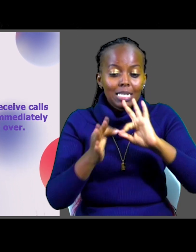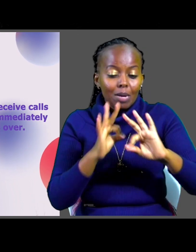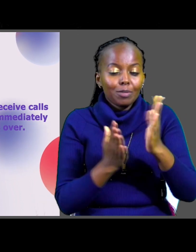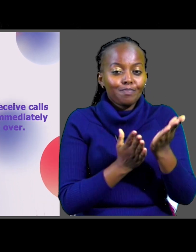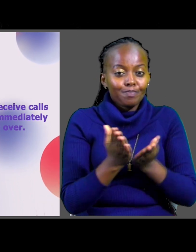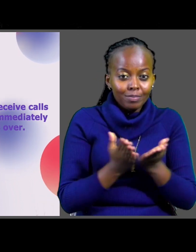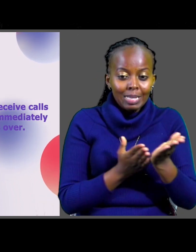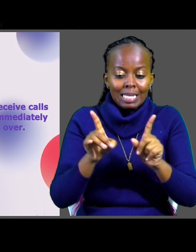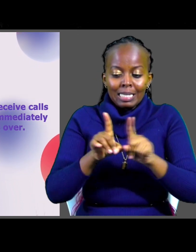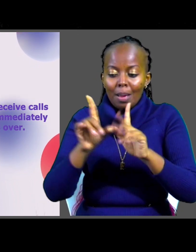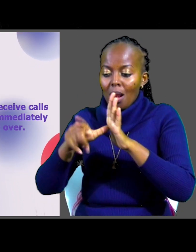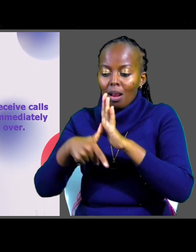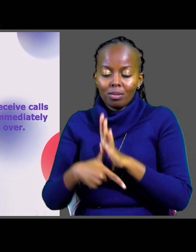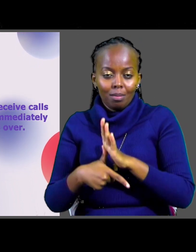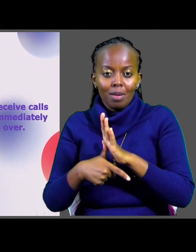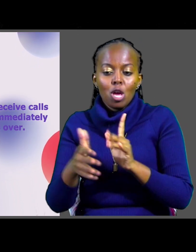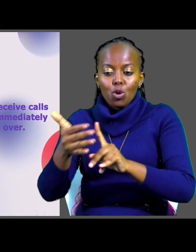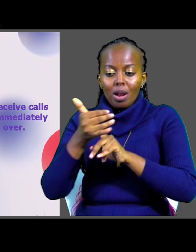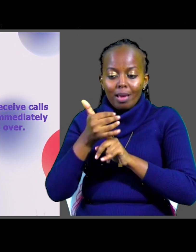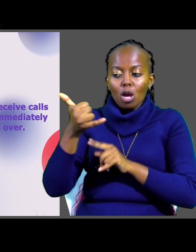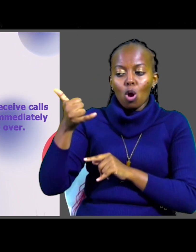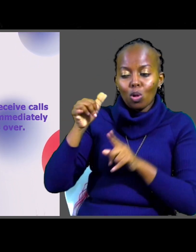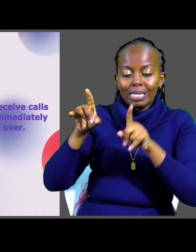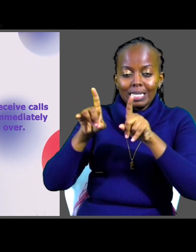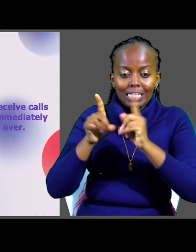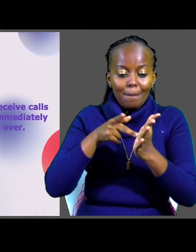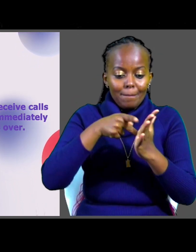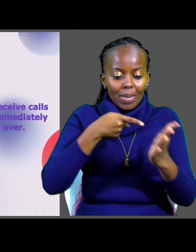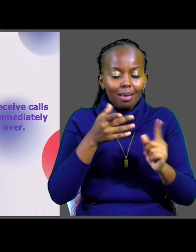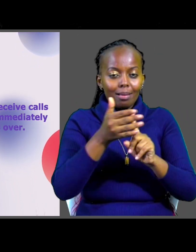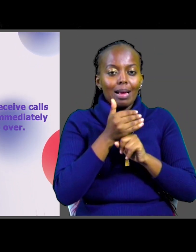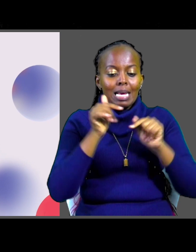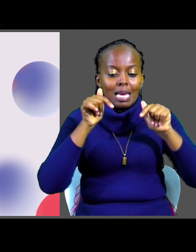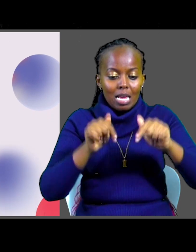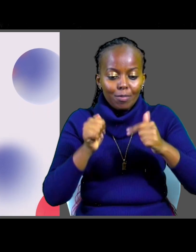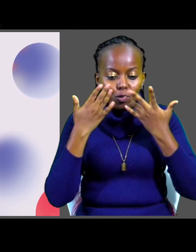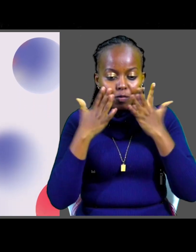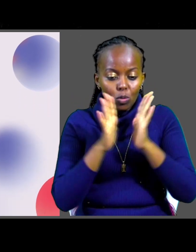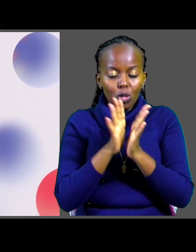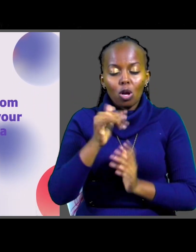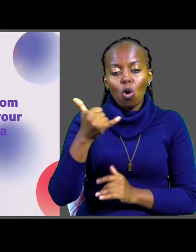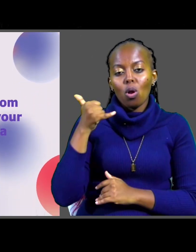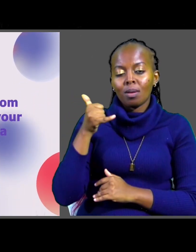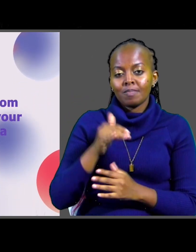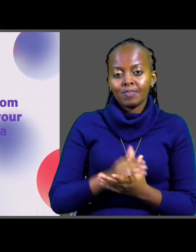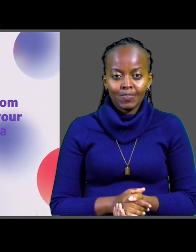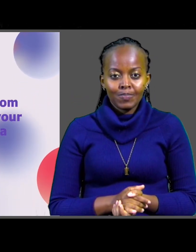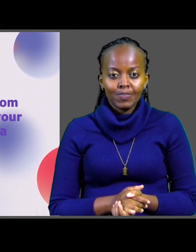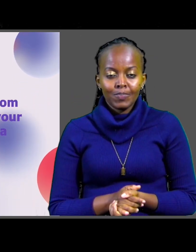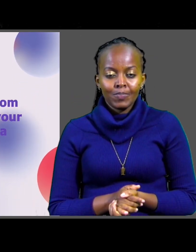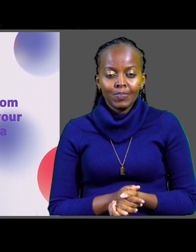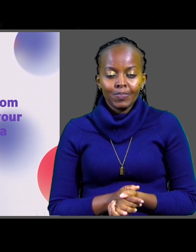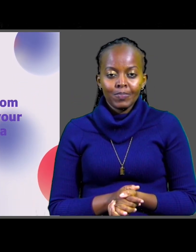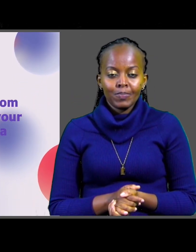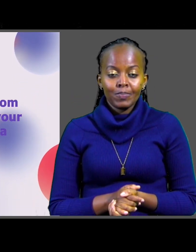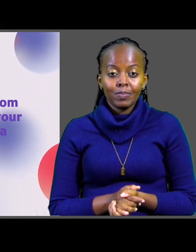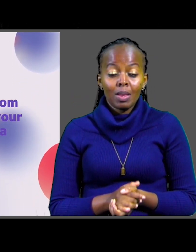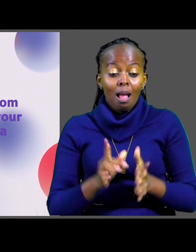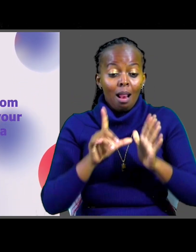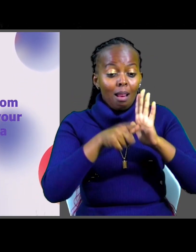to access sign language interpretation, because they should not just be in English and Kiswahili. It should be in my local language. If I got if